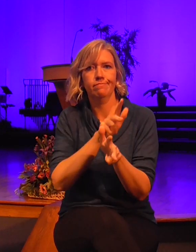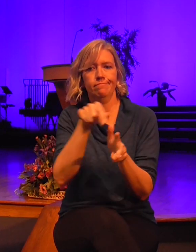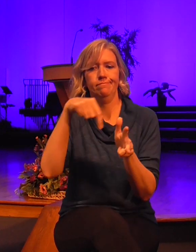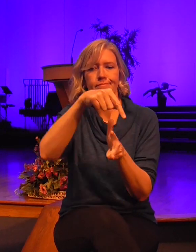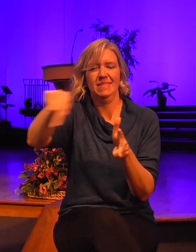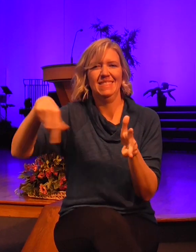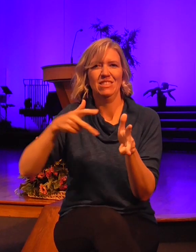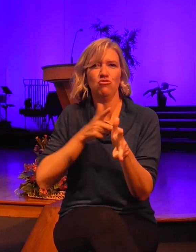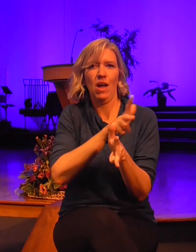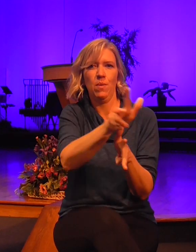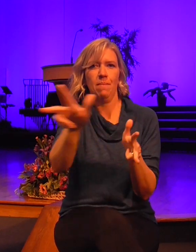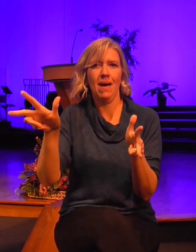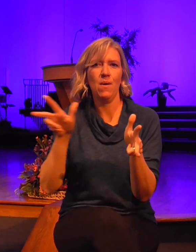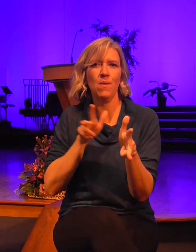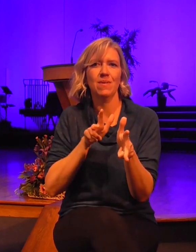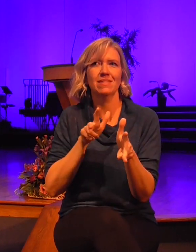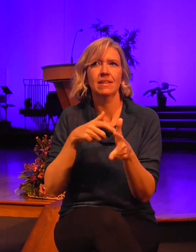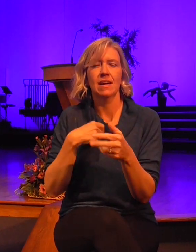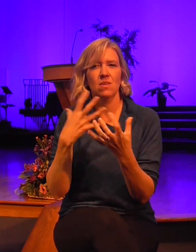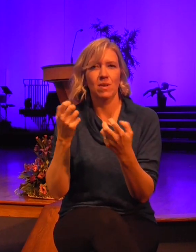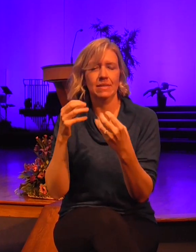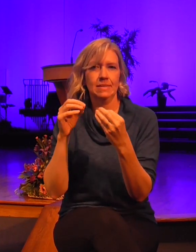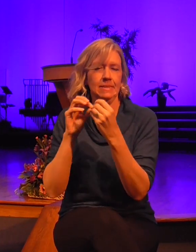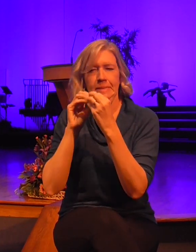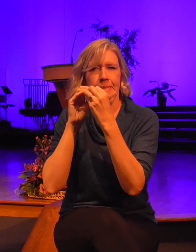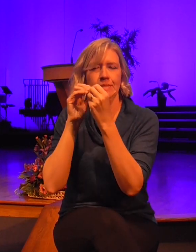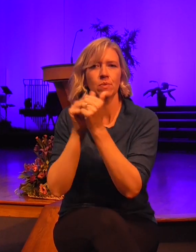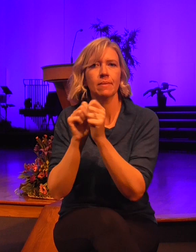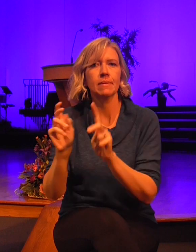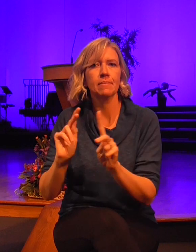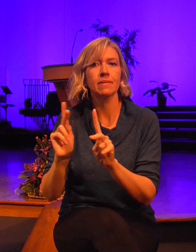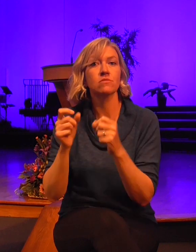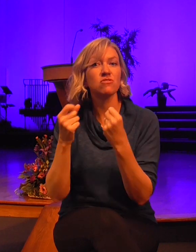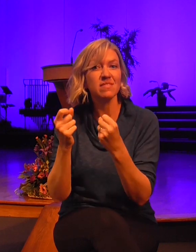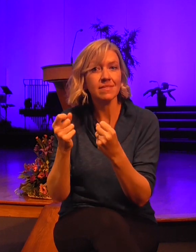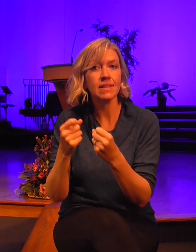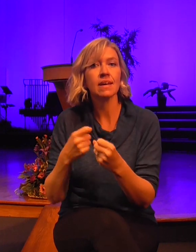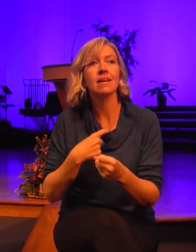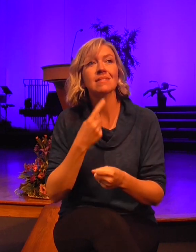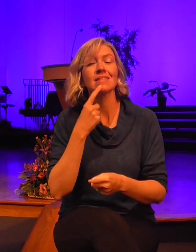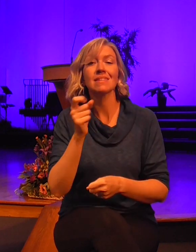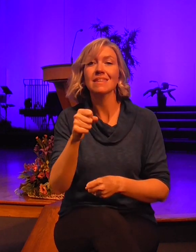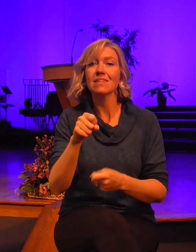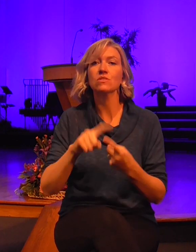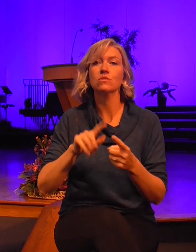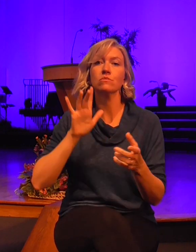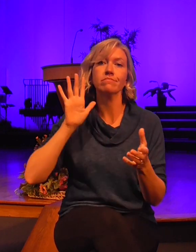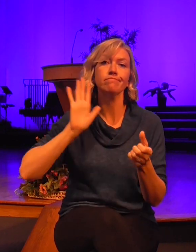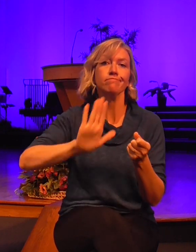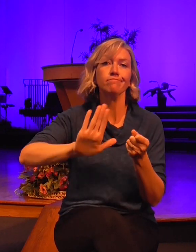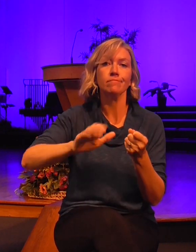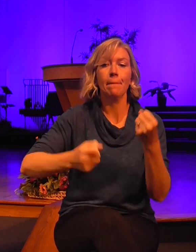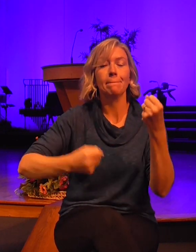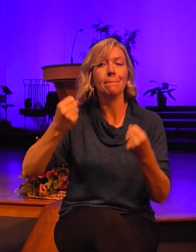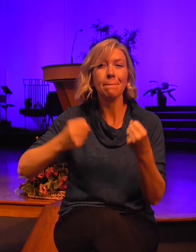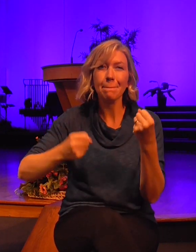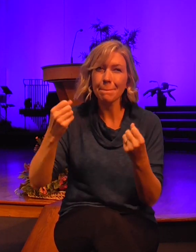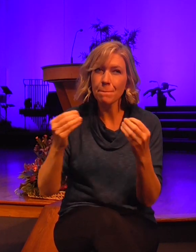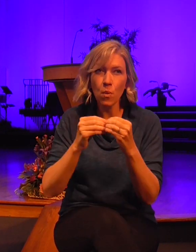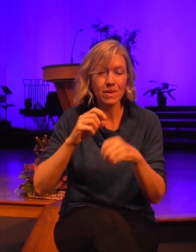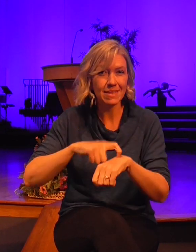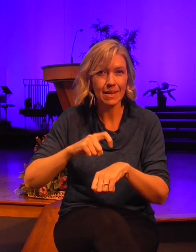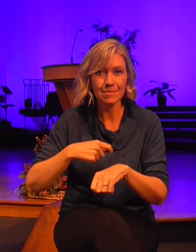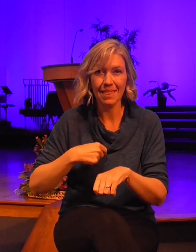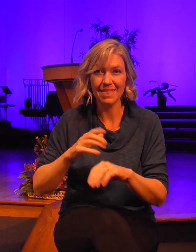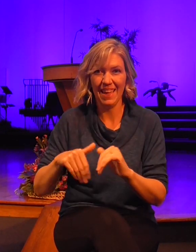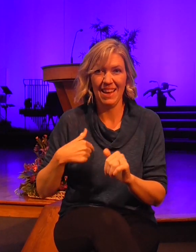productive. I said yes to honking my horn a few more times than I should. It's all well